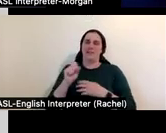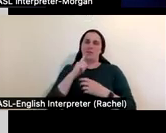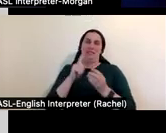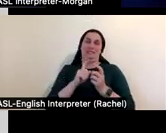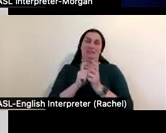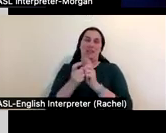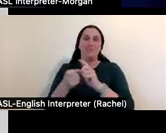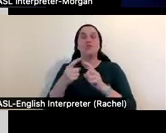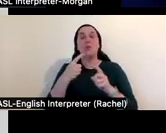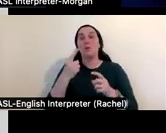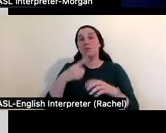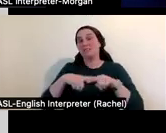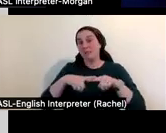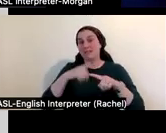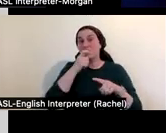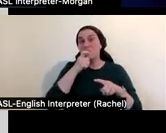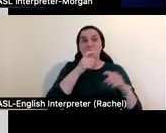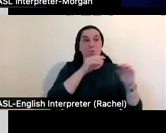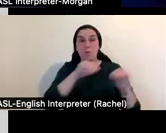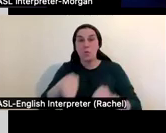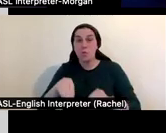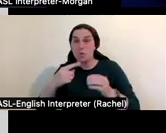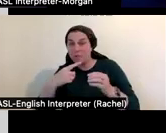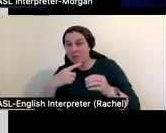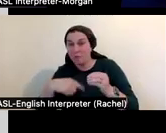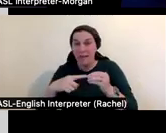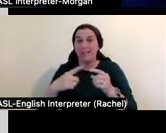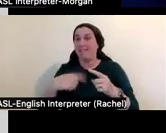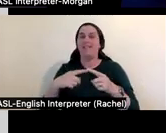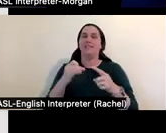States, I can tell how they are spelling. Like, oh, she moved before we had